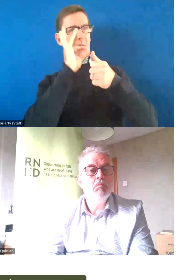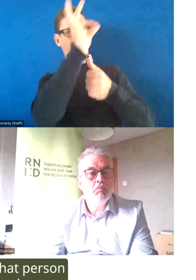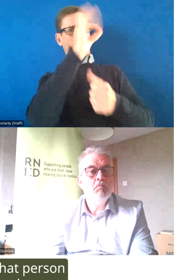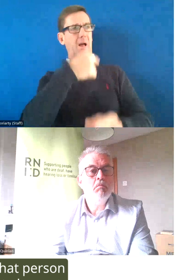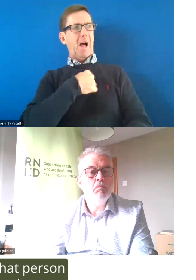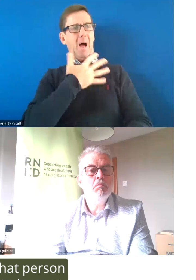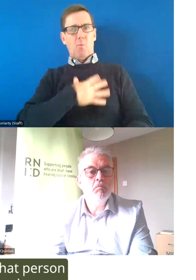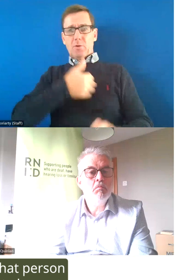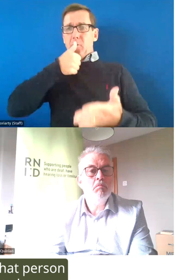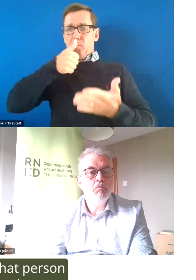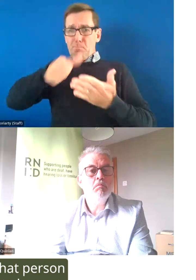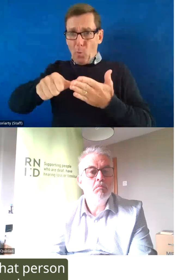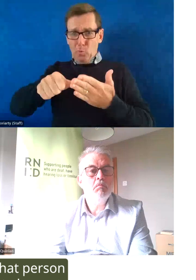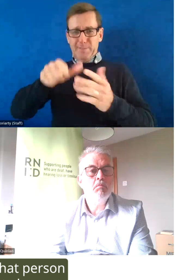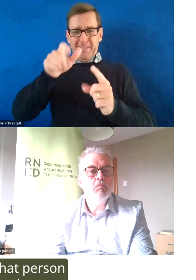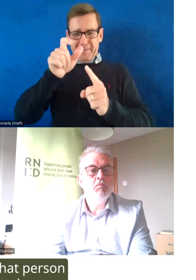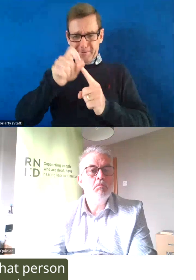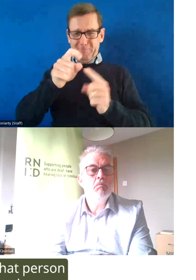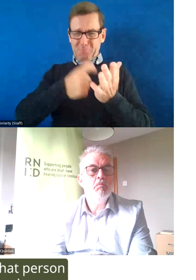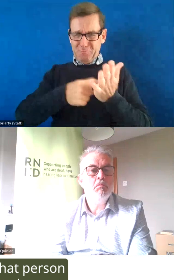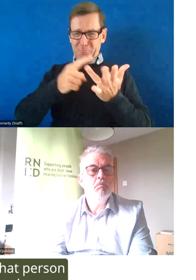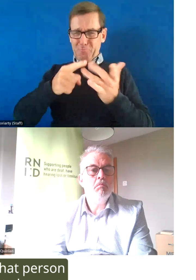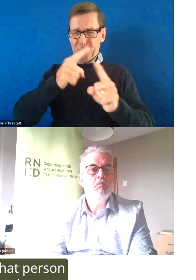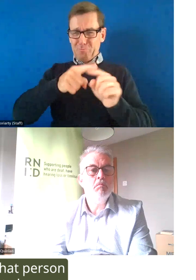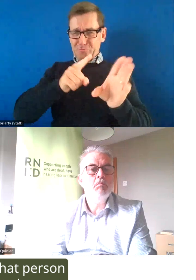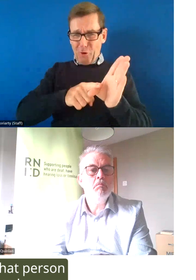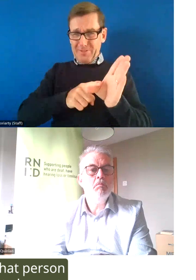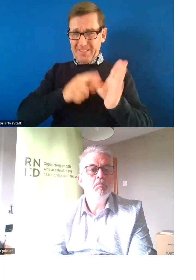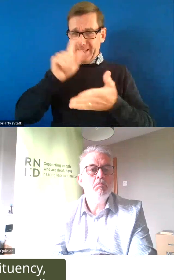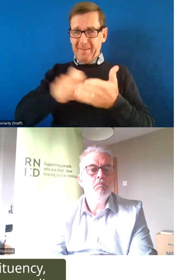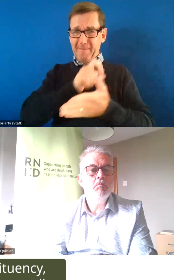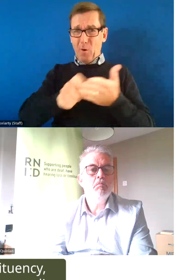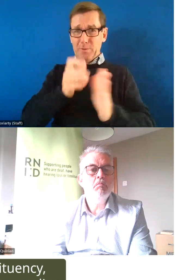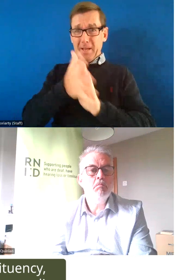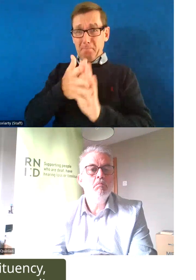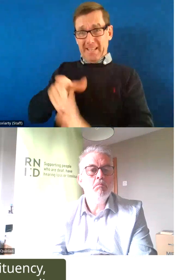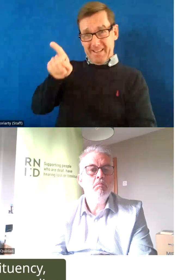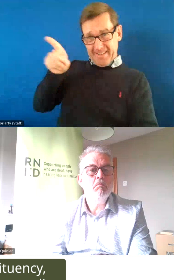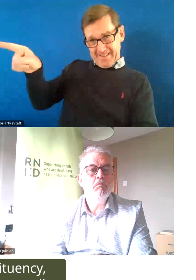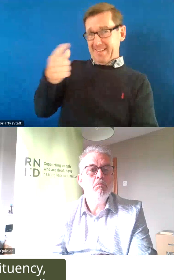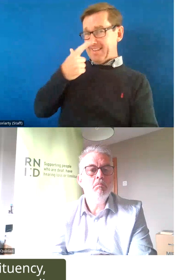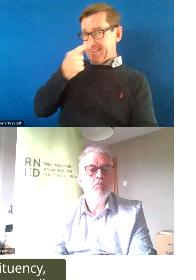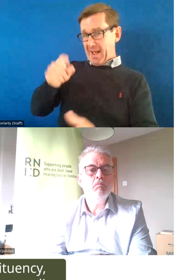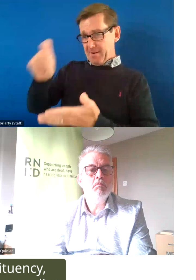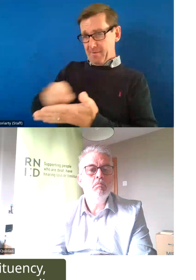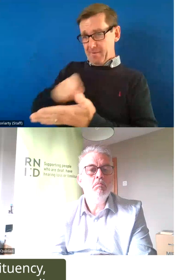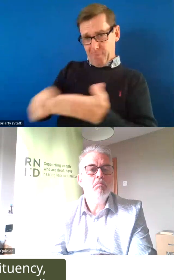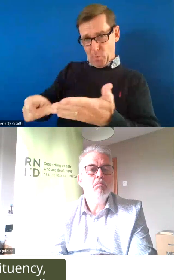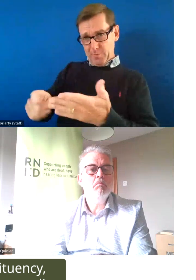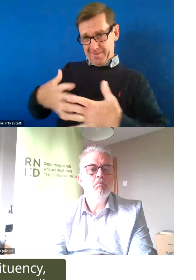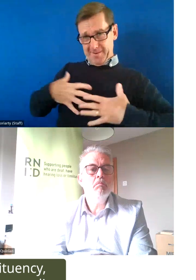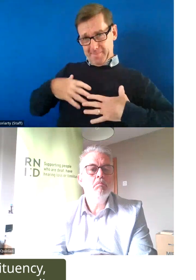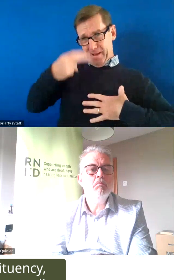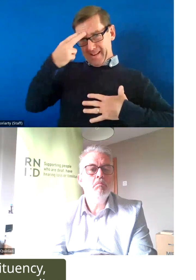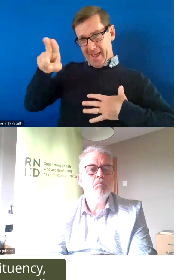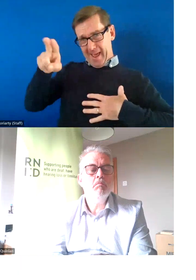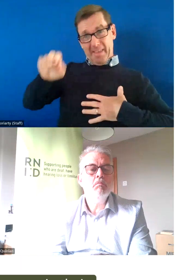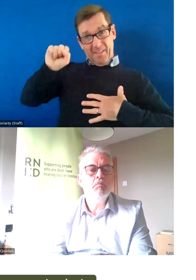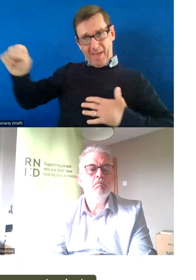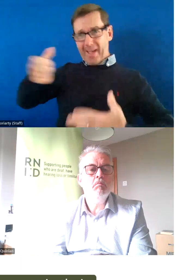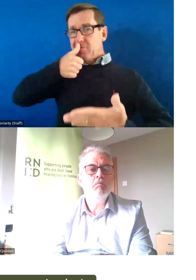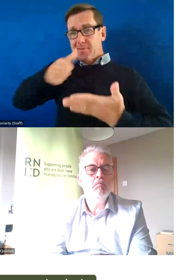proxy vote, which is where that person will cast your vote by post in your constituency, in the area where